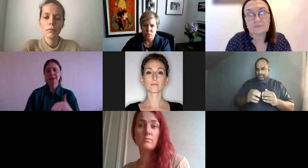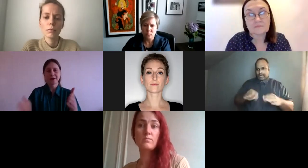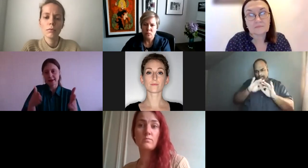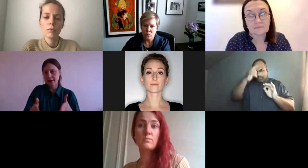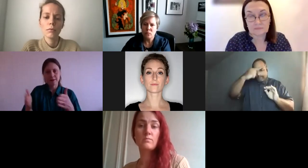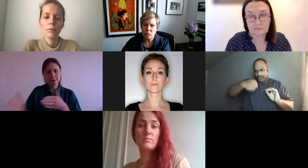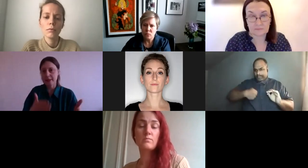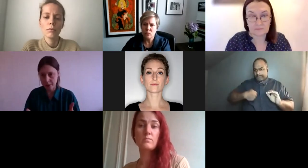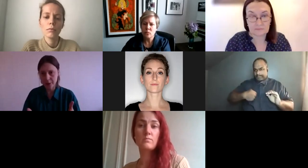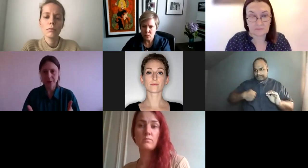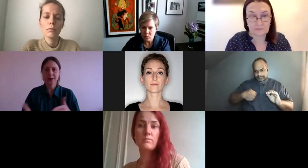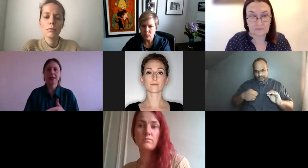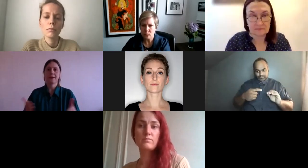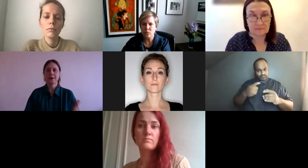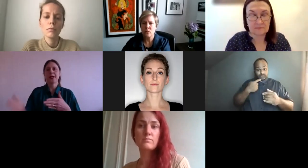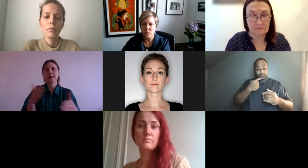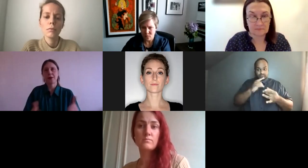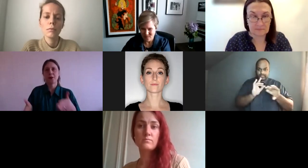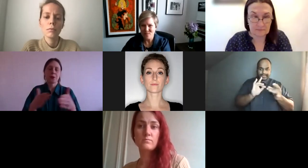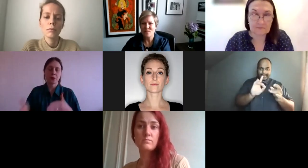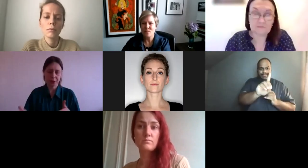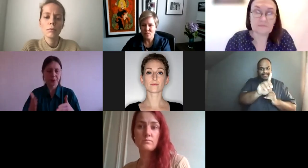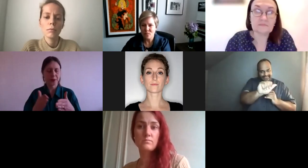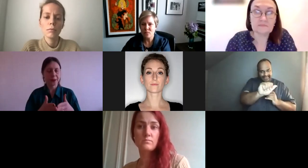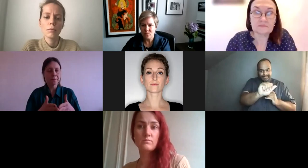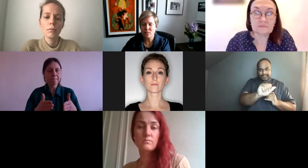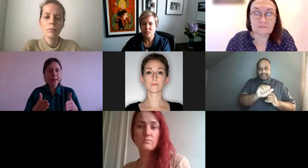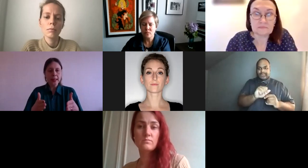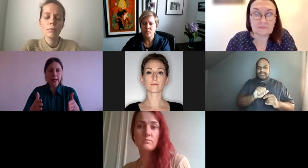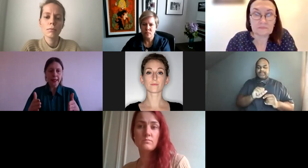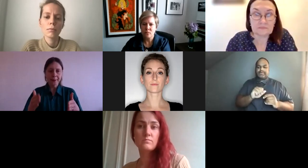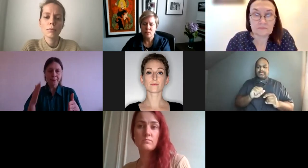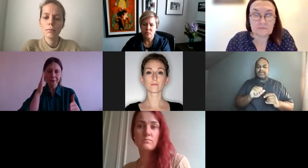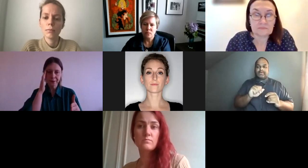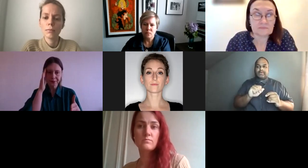That's why I say disabled people, yeah. That's why I say neurodivergent people.